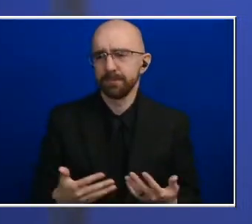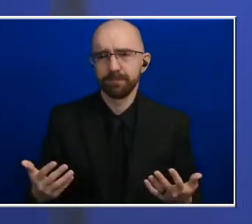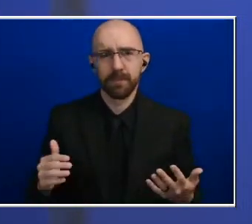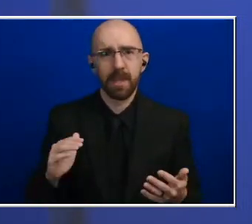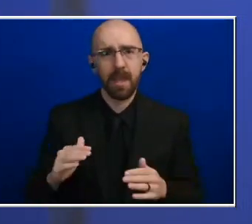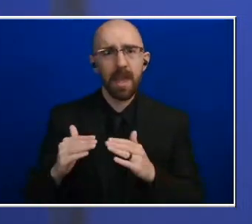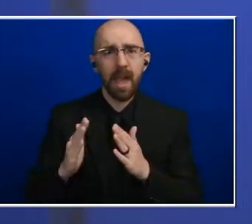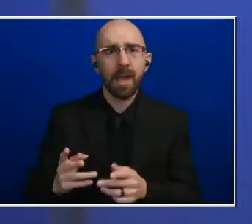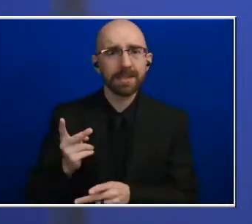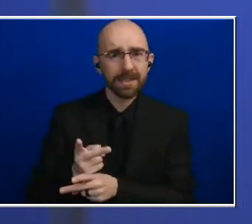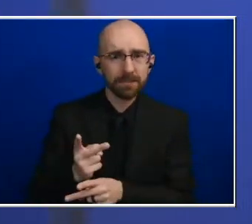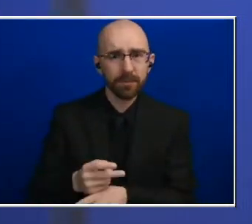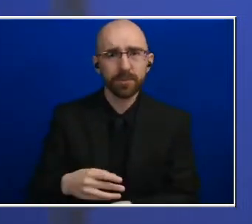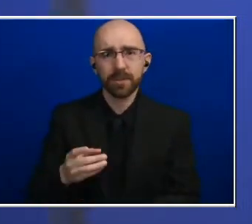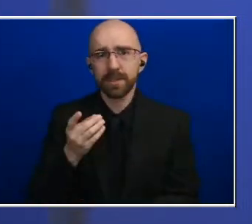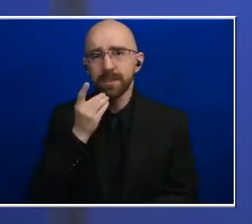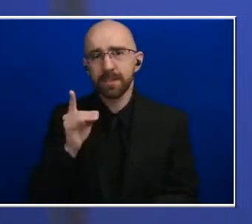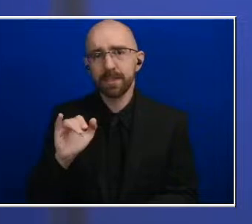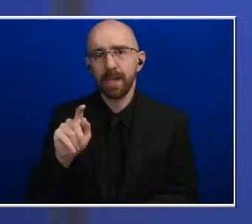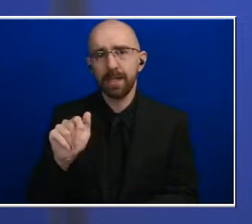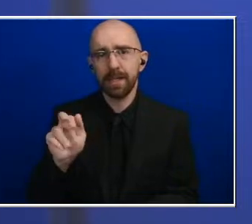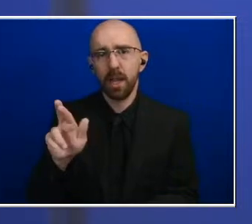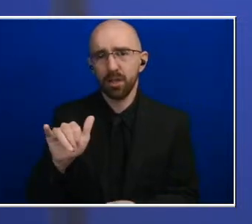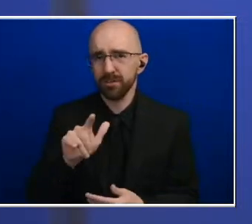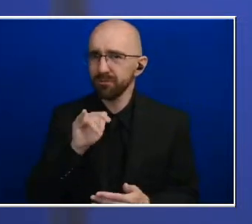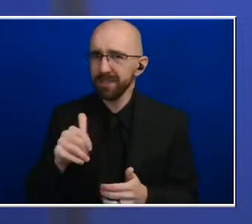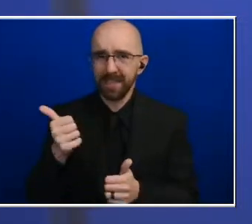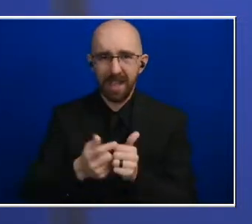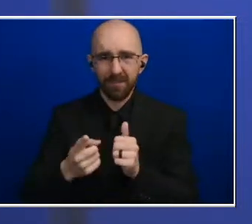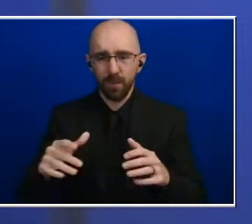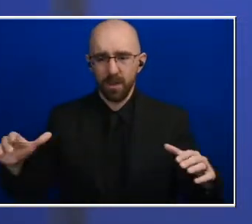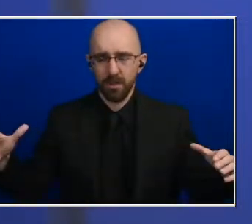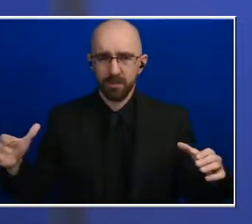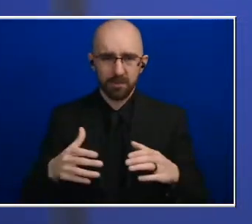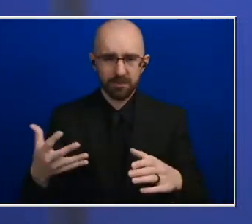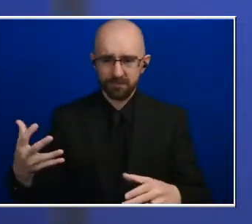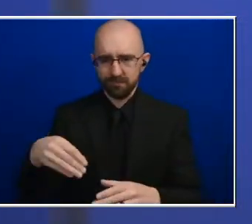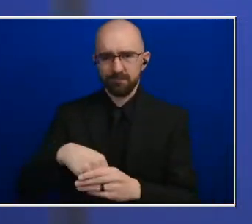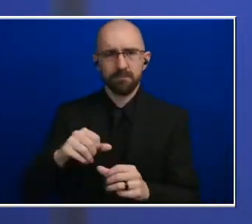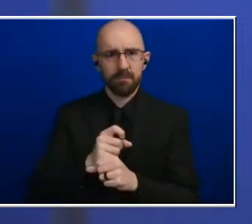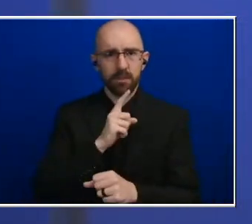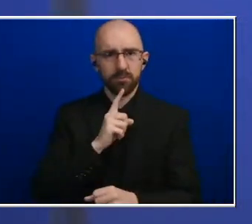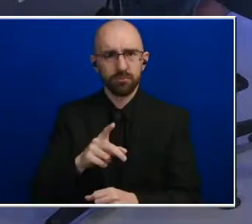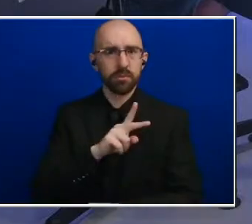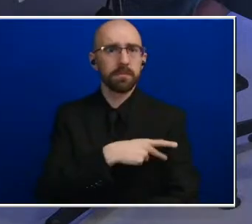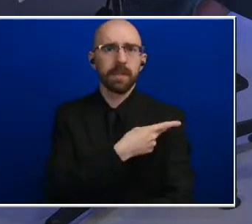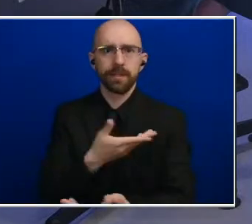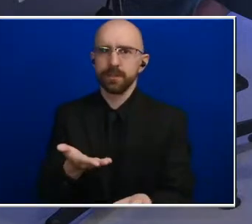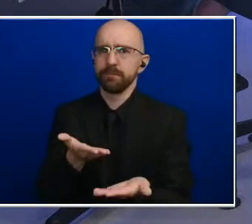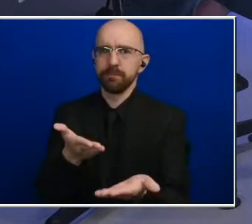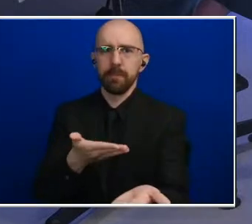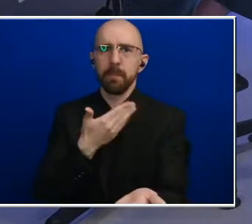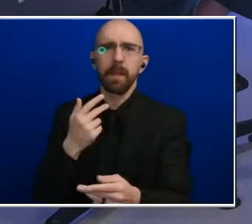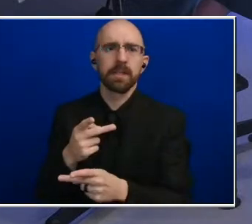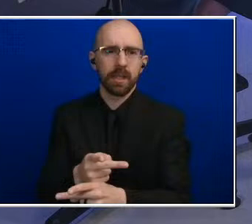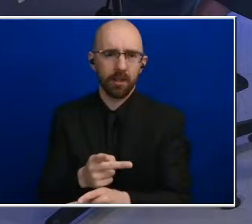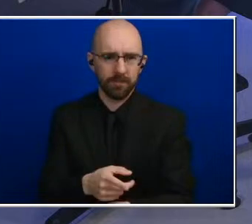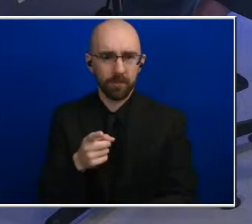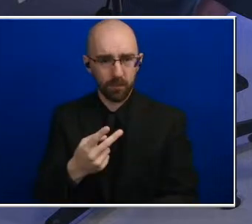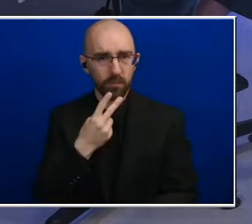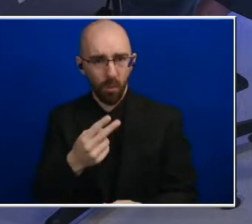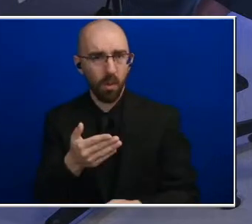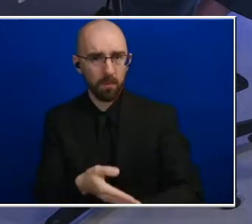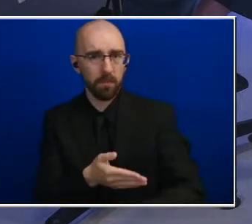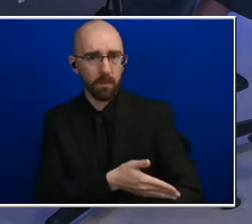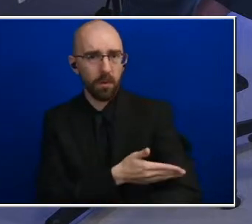dietary aides. Really everyone kind of comes together to make sure that our patients are getting the best care. So you saw him make quite a bit of progress then when he was there,